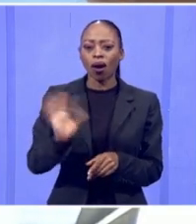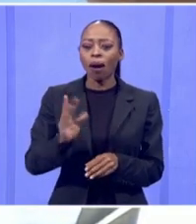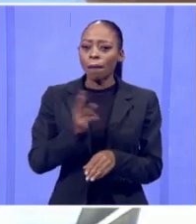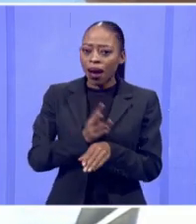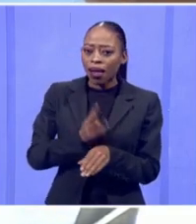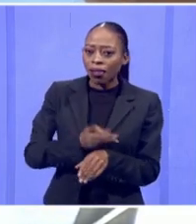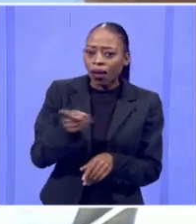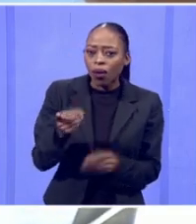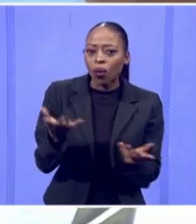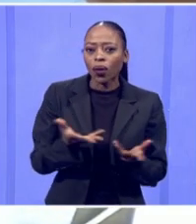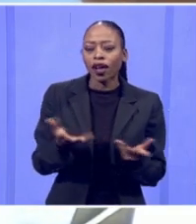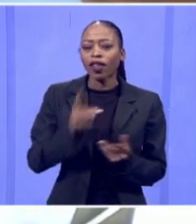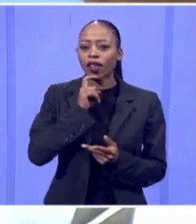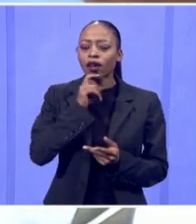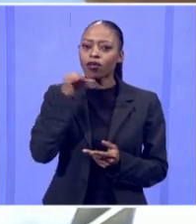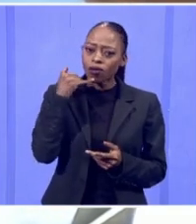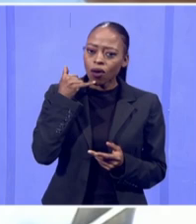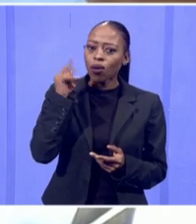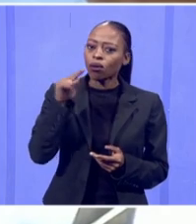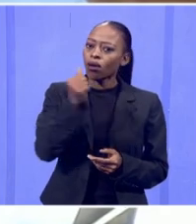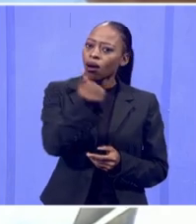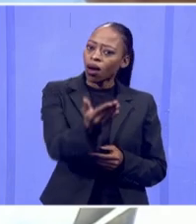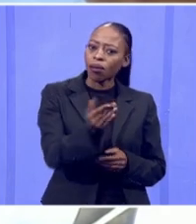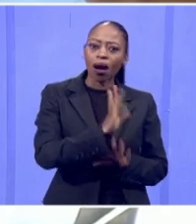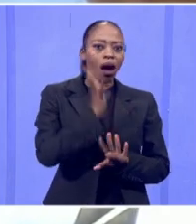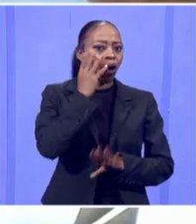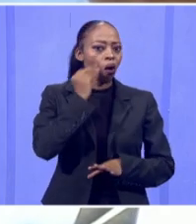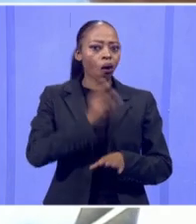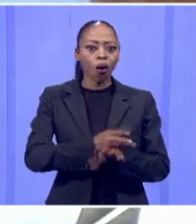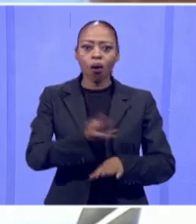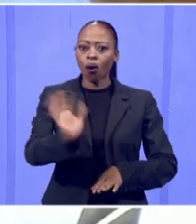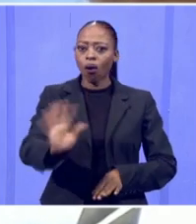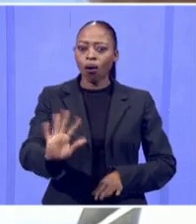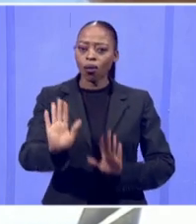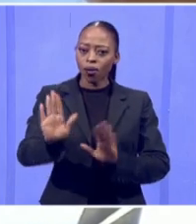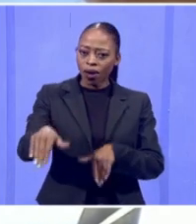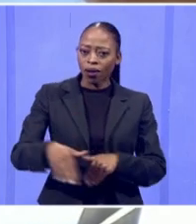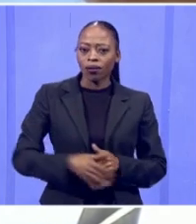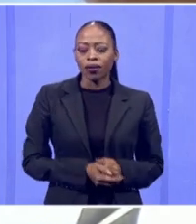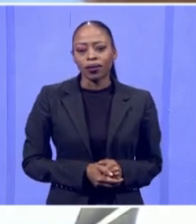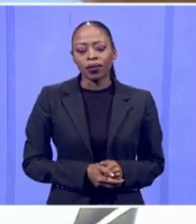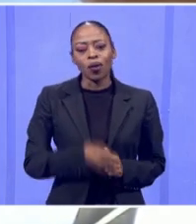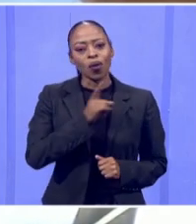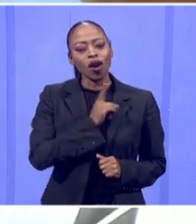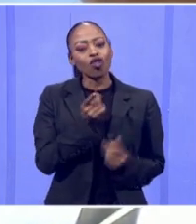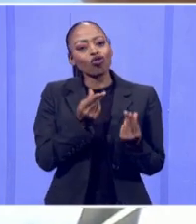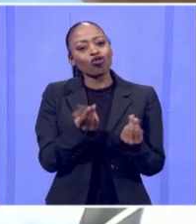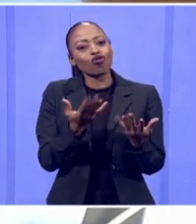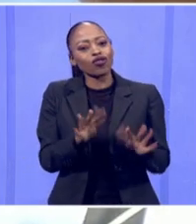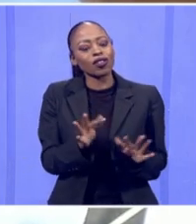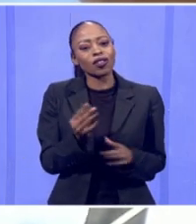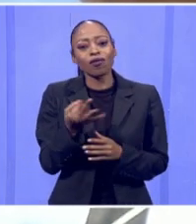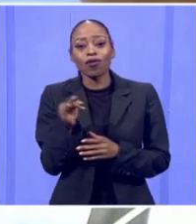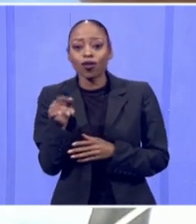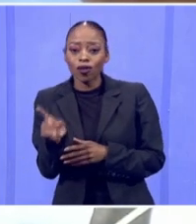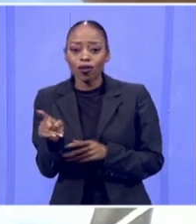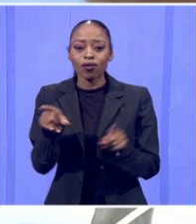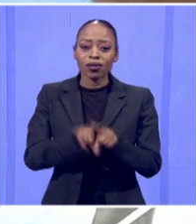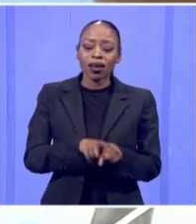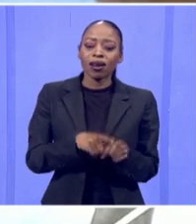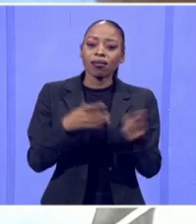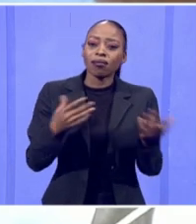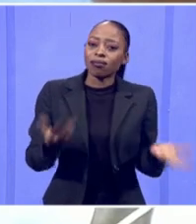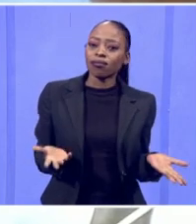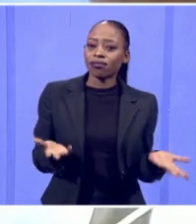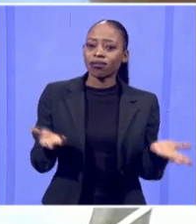mothers are using phones in my supply, not the grannies. The grannies, they did it for you, and